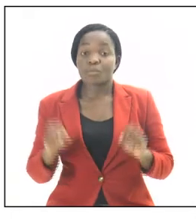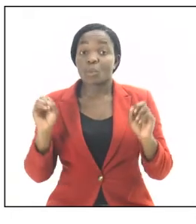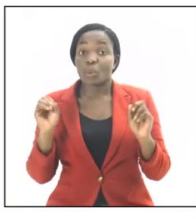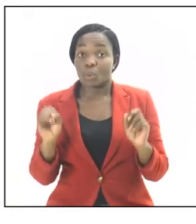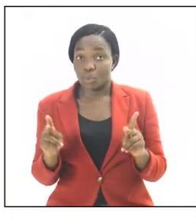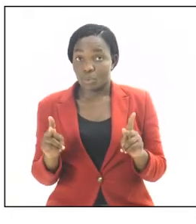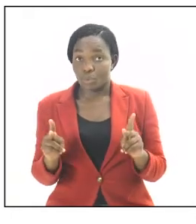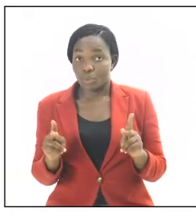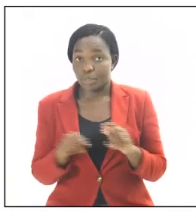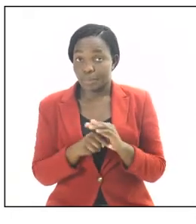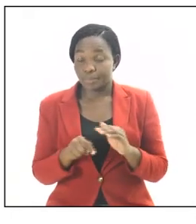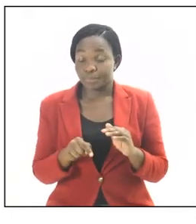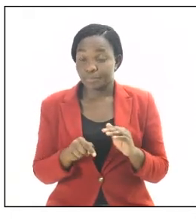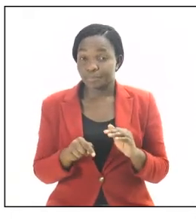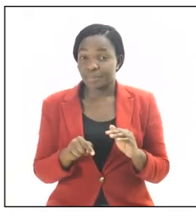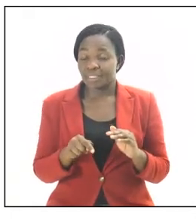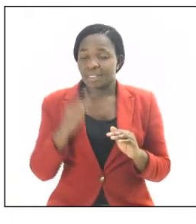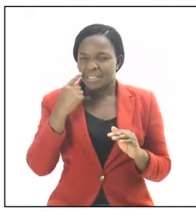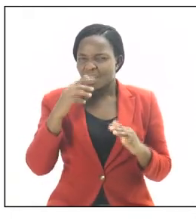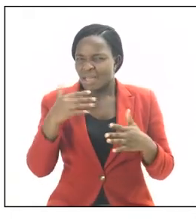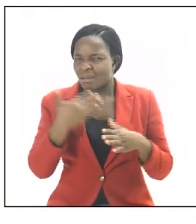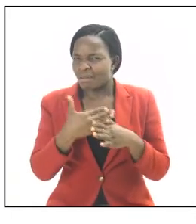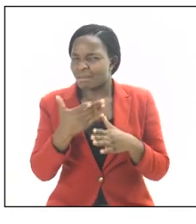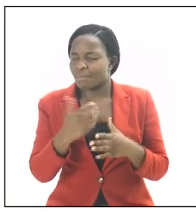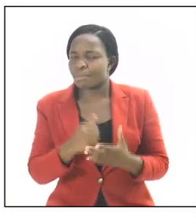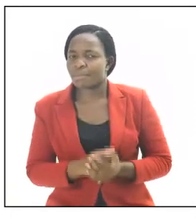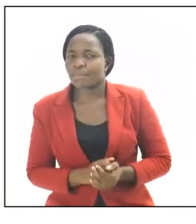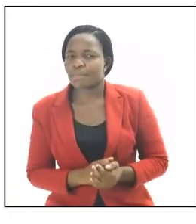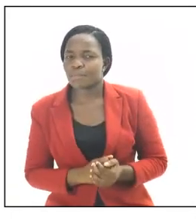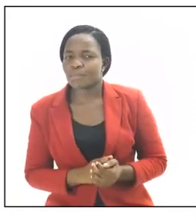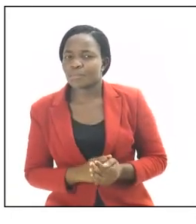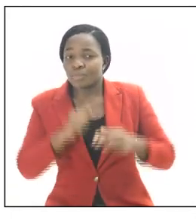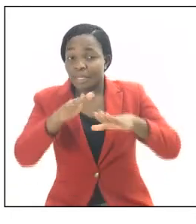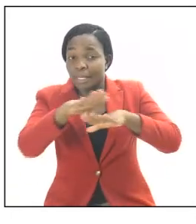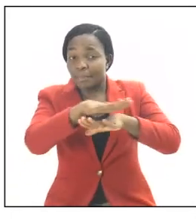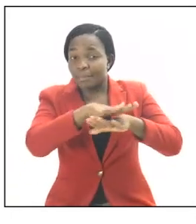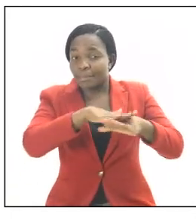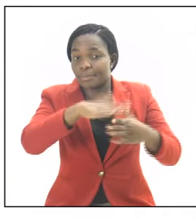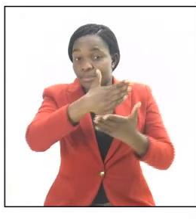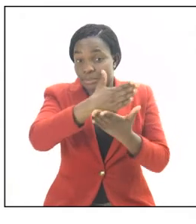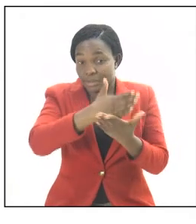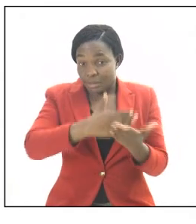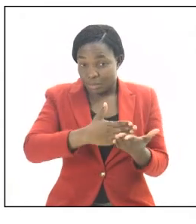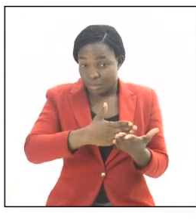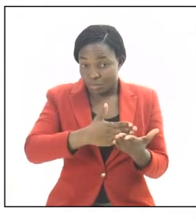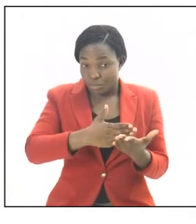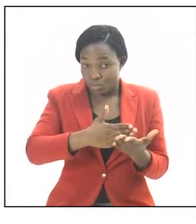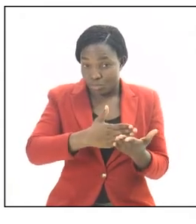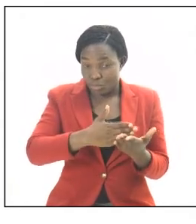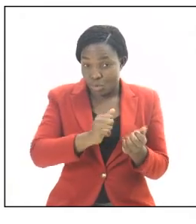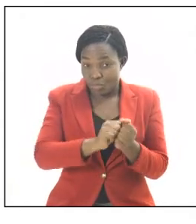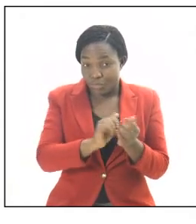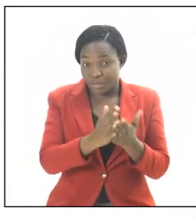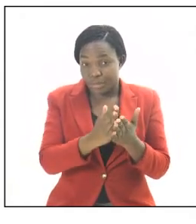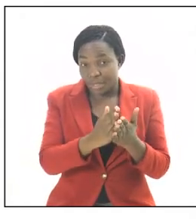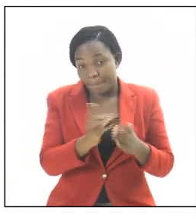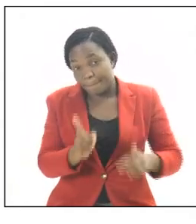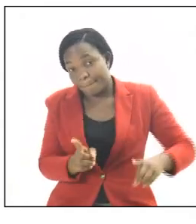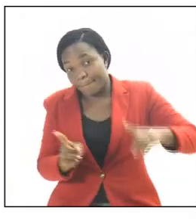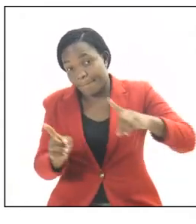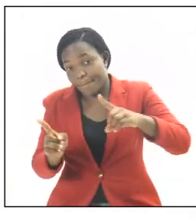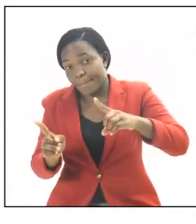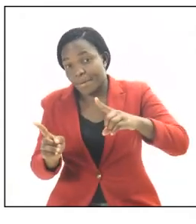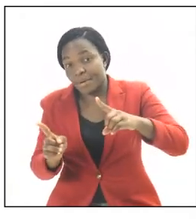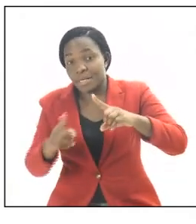Okay, let's see how it works out. Area is half of the sum of parallel